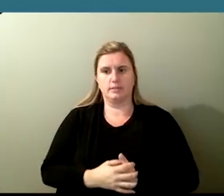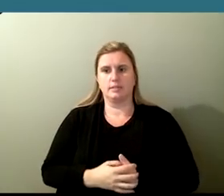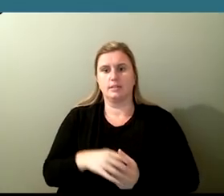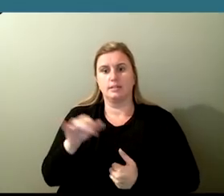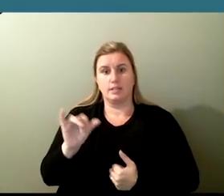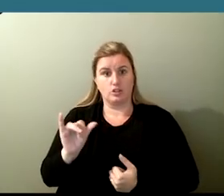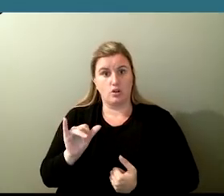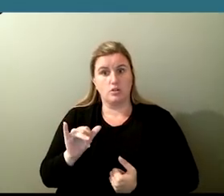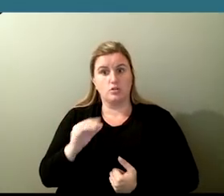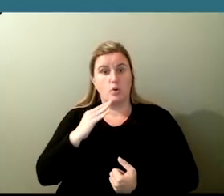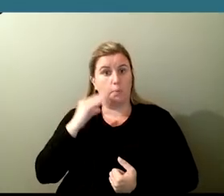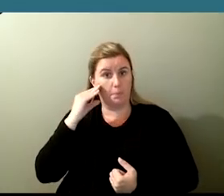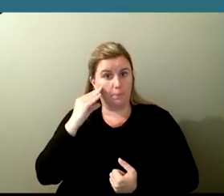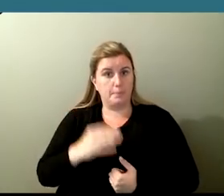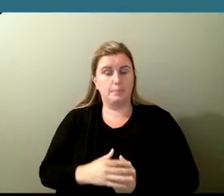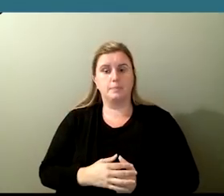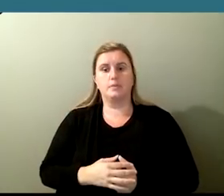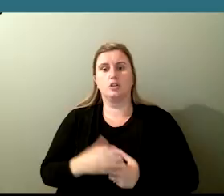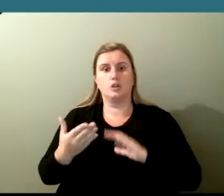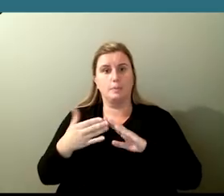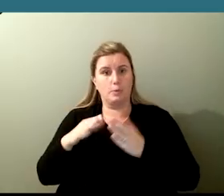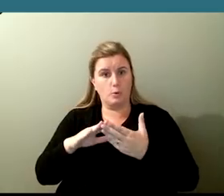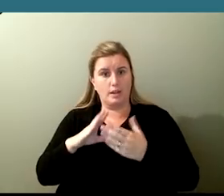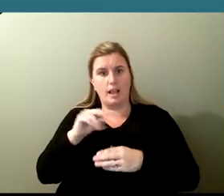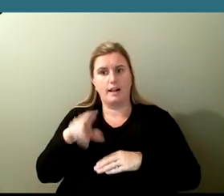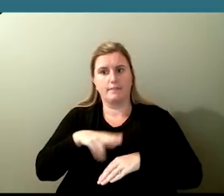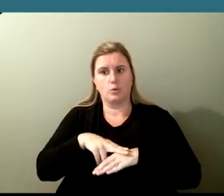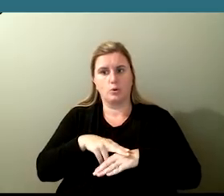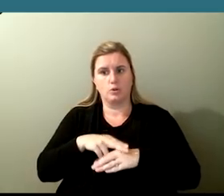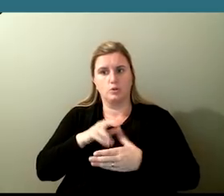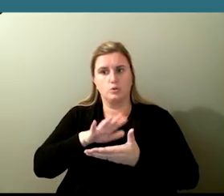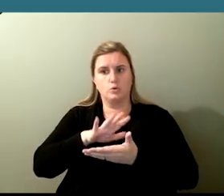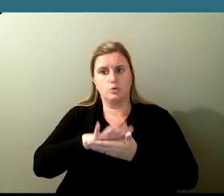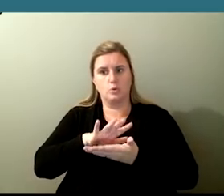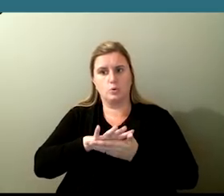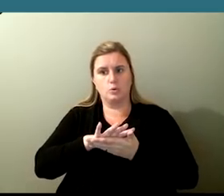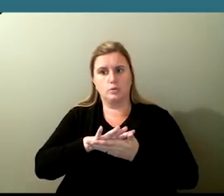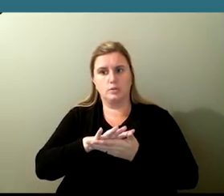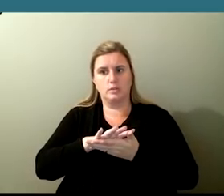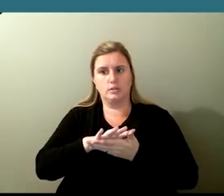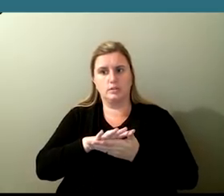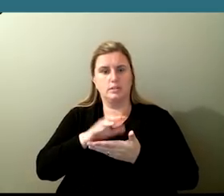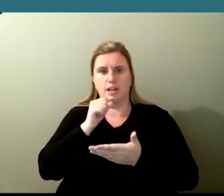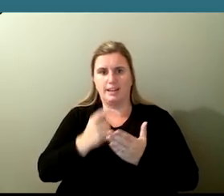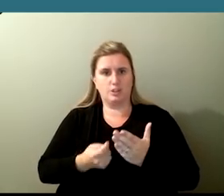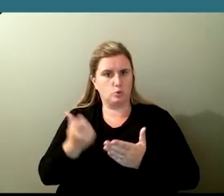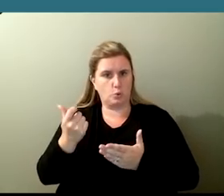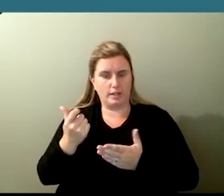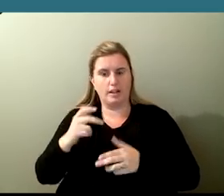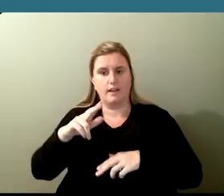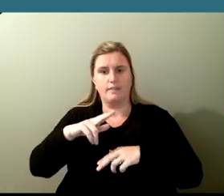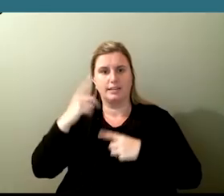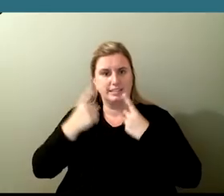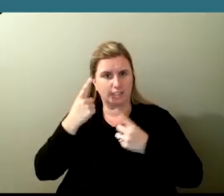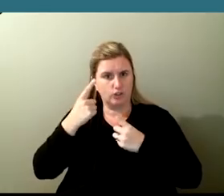such as the home environment, community, and of course, schools not being excluded. Considering